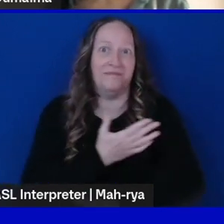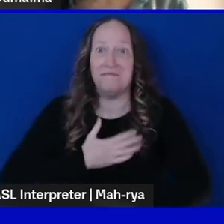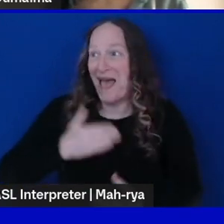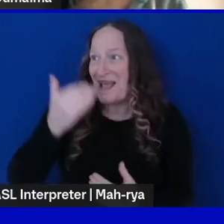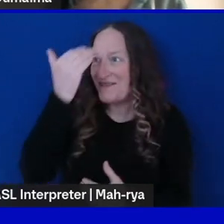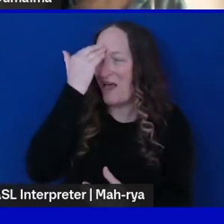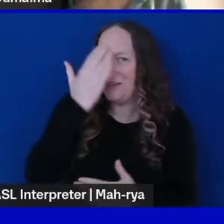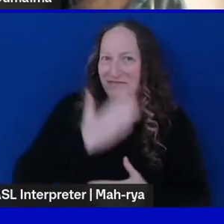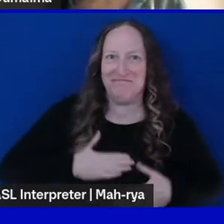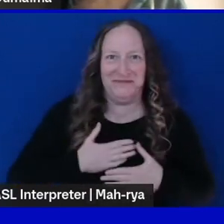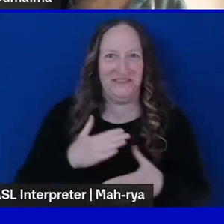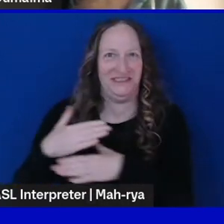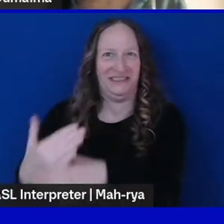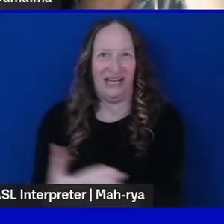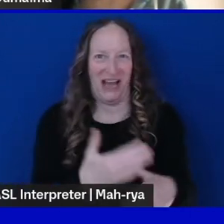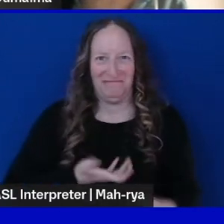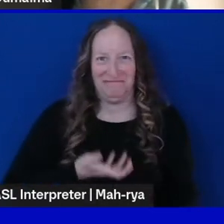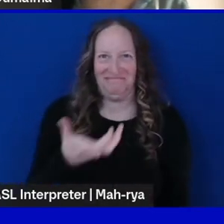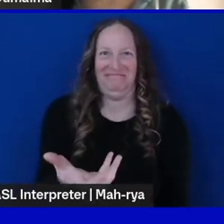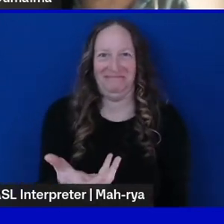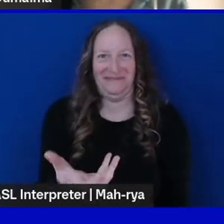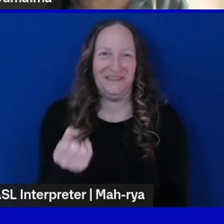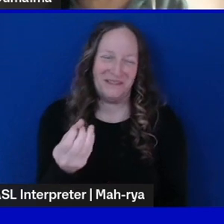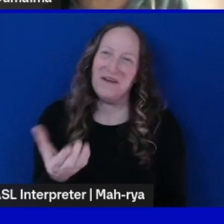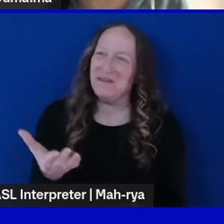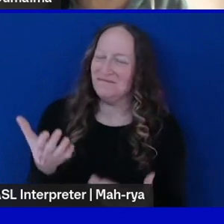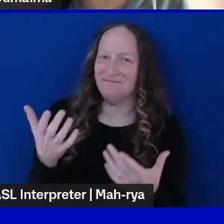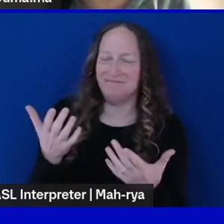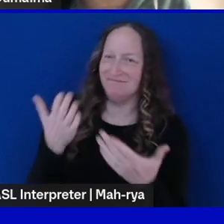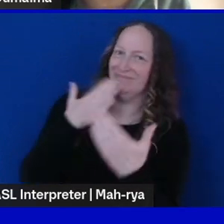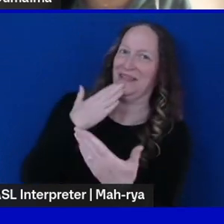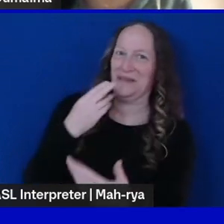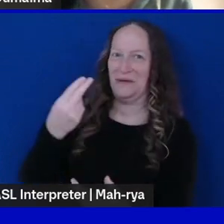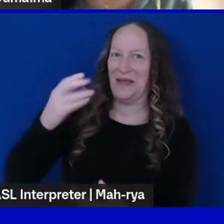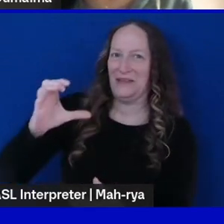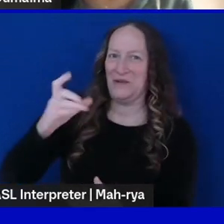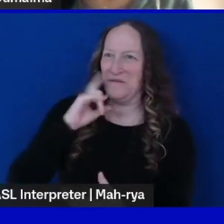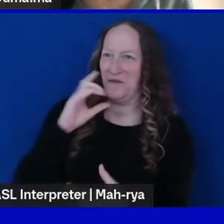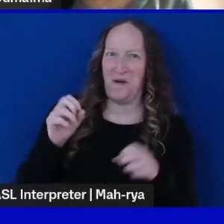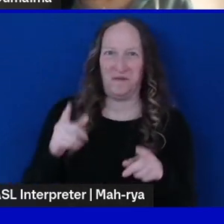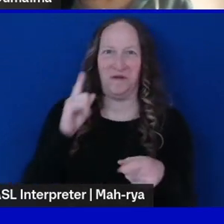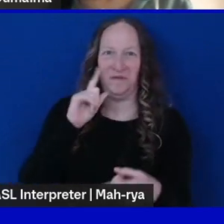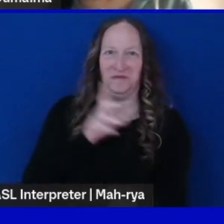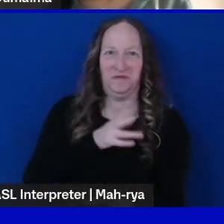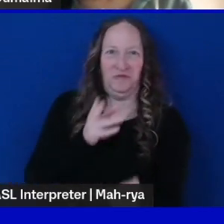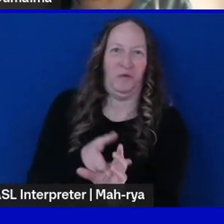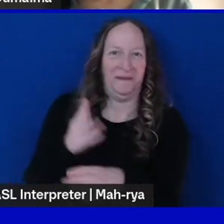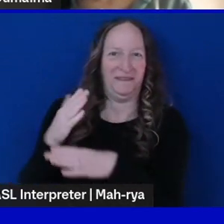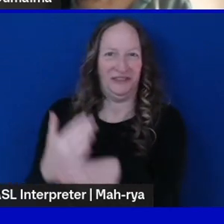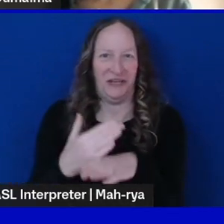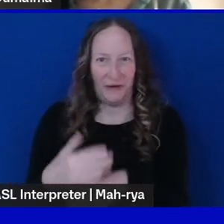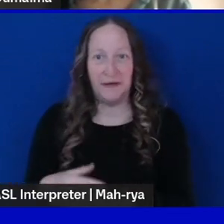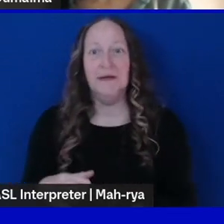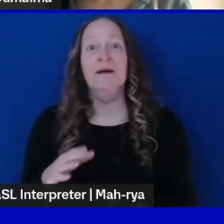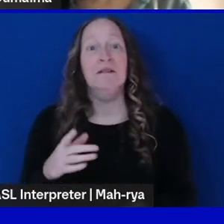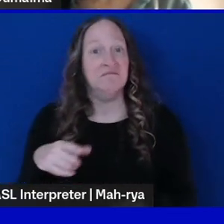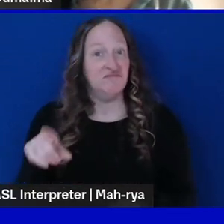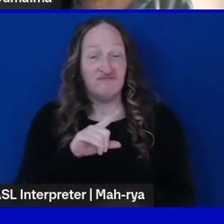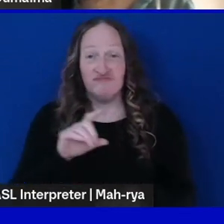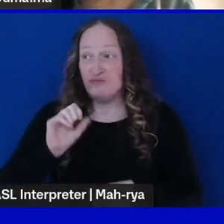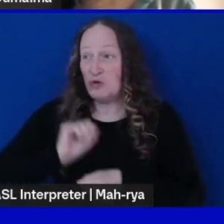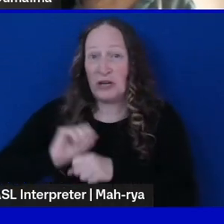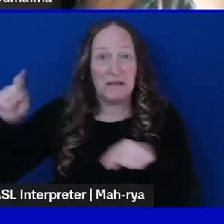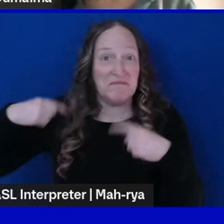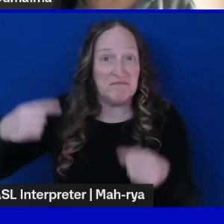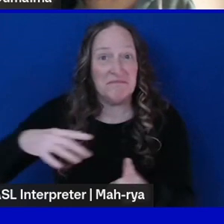am joining you here today. So big thanks to the HashiCorp team for the opportunity. Now, if you've been working in any environment